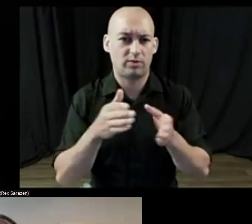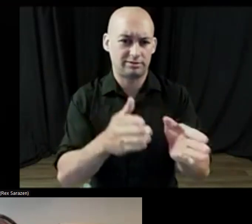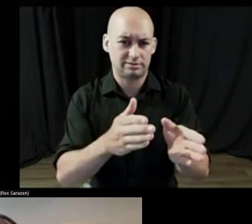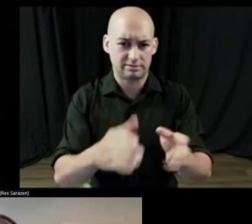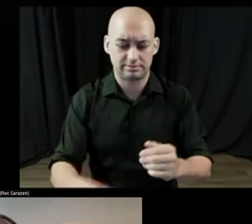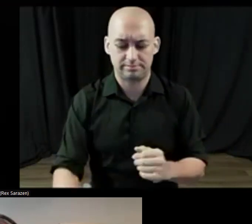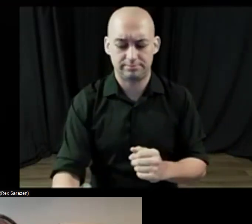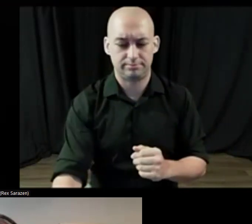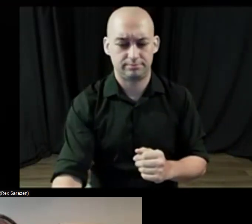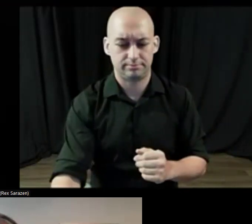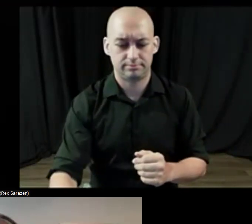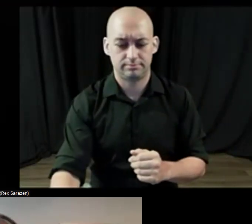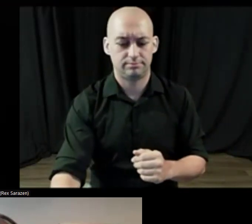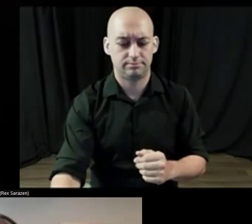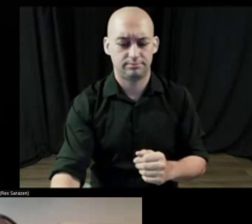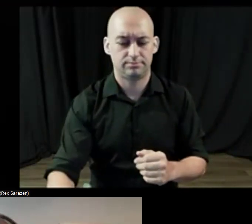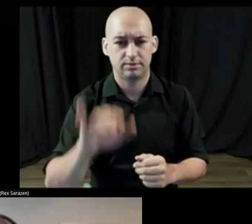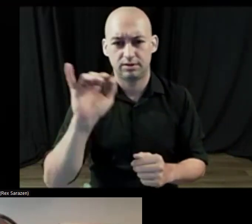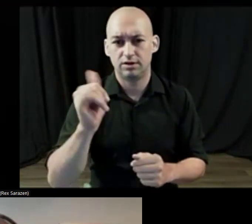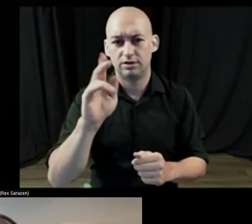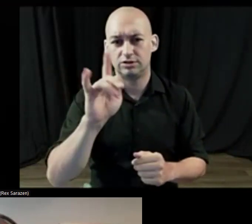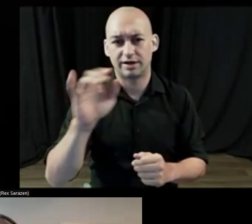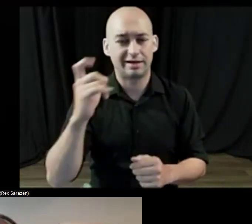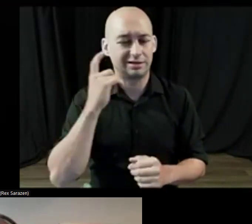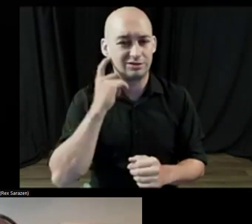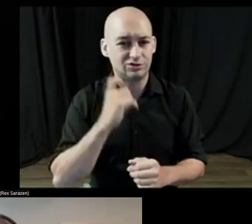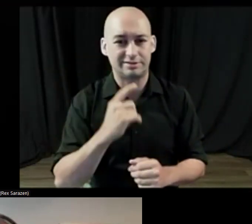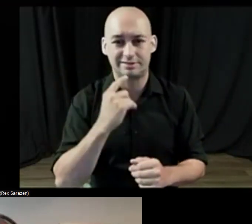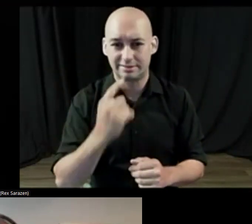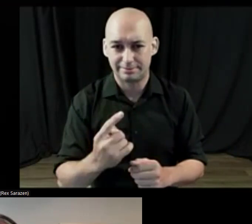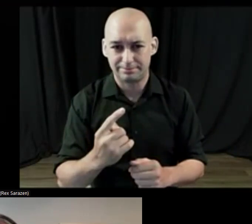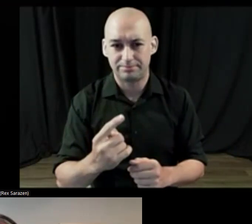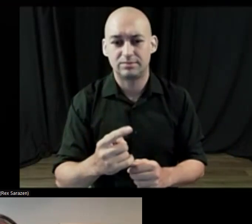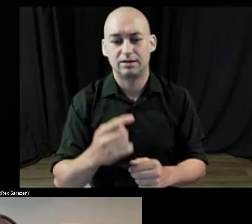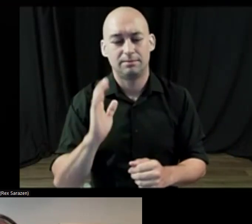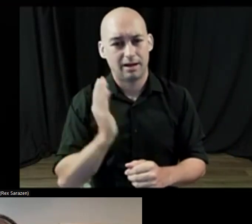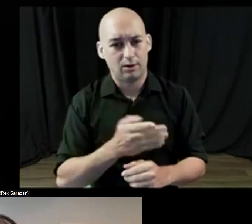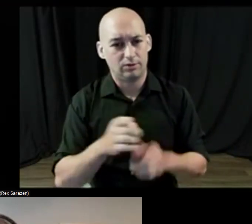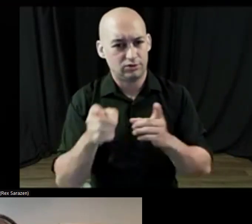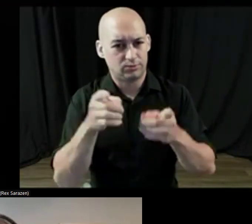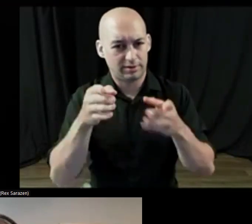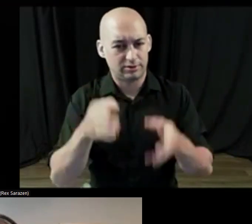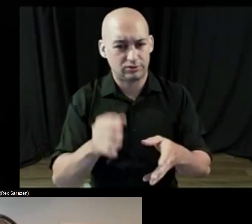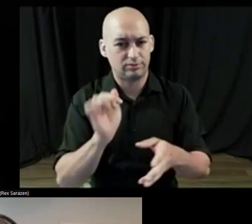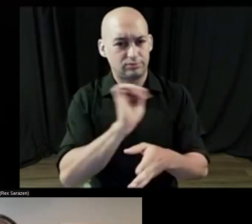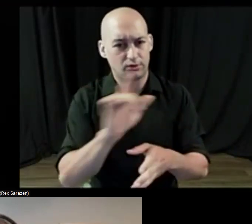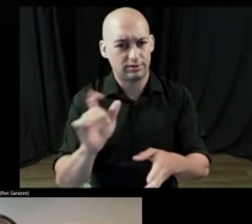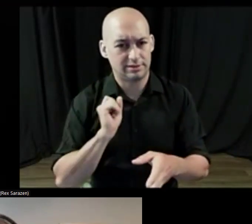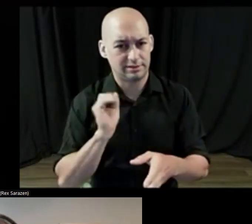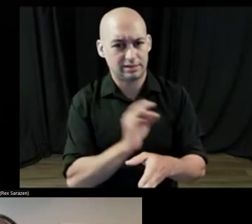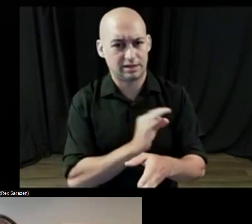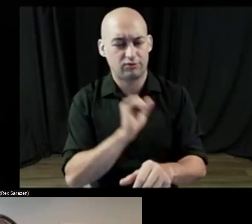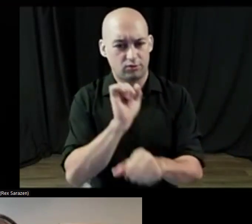it. But as a director, and for all of our directors and all of the staff that work on the programs